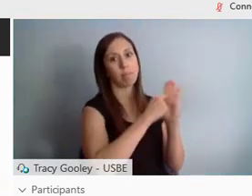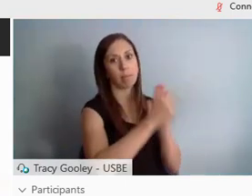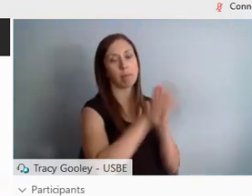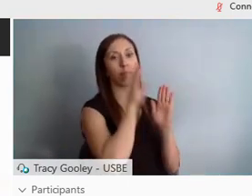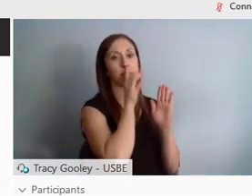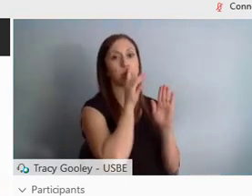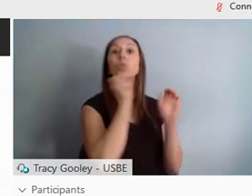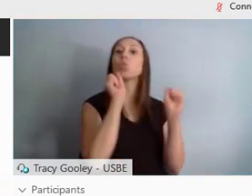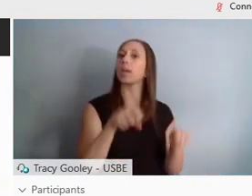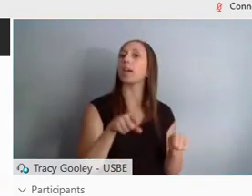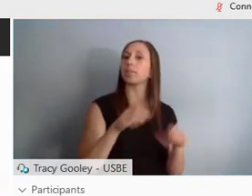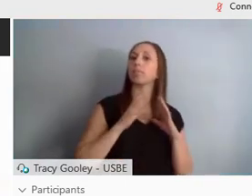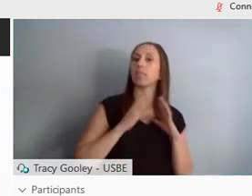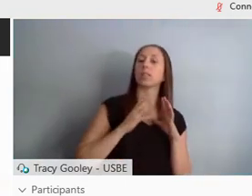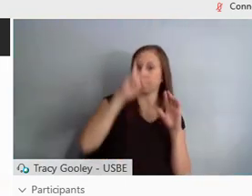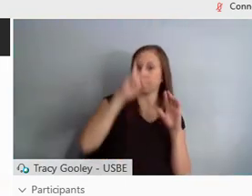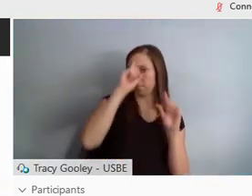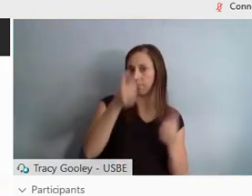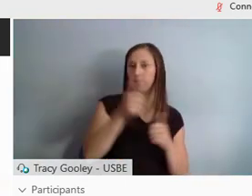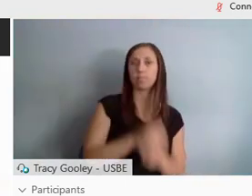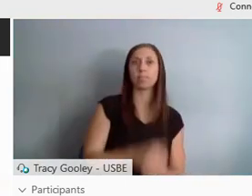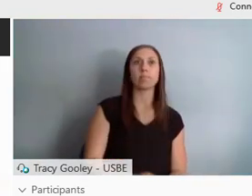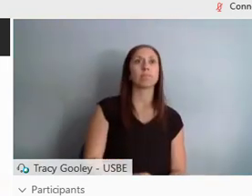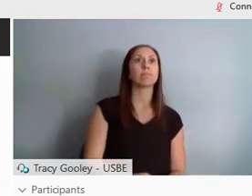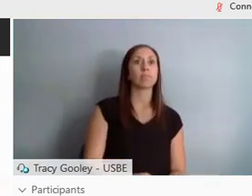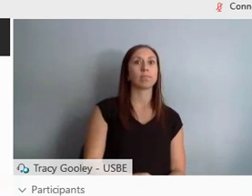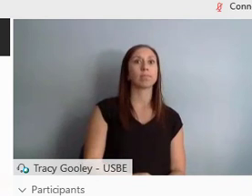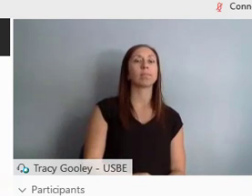track with your finger as you read. That is fine.